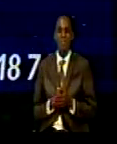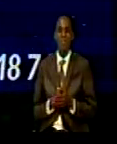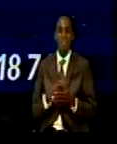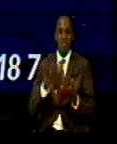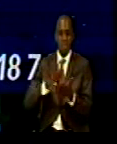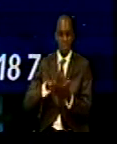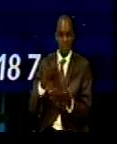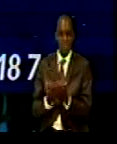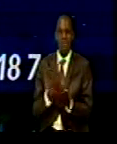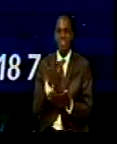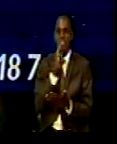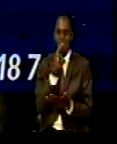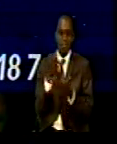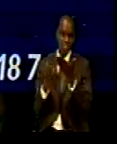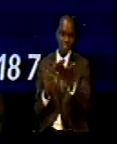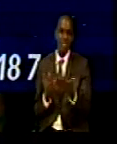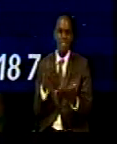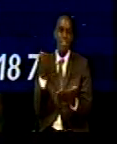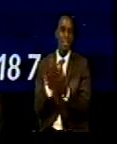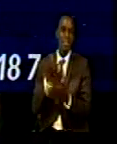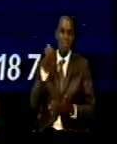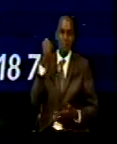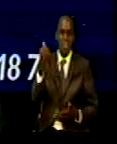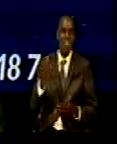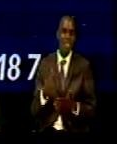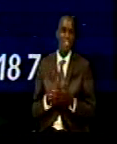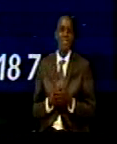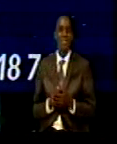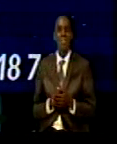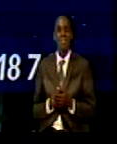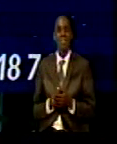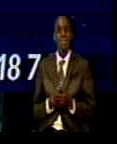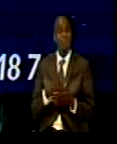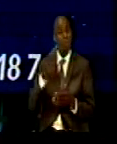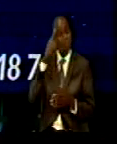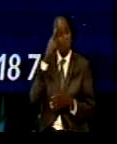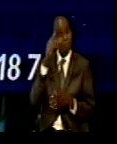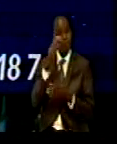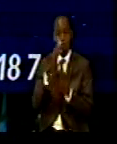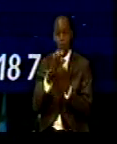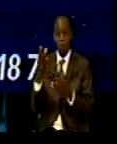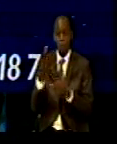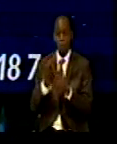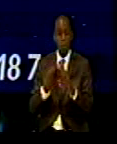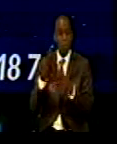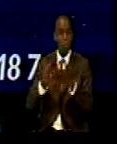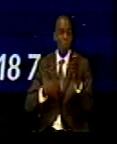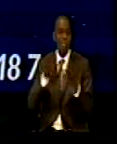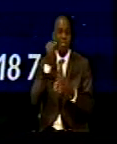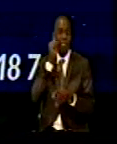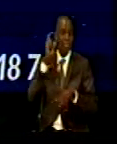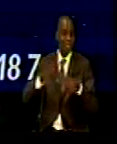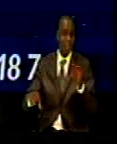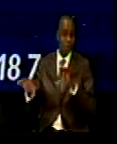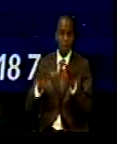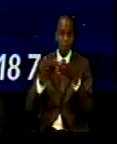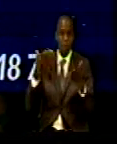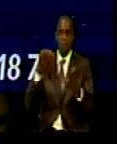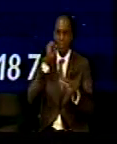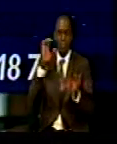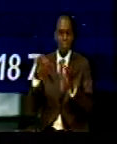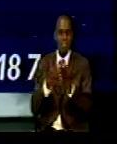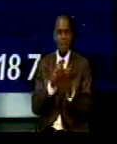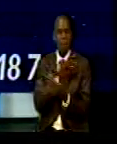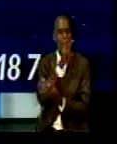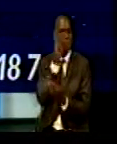there. Amen. For some months, what she couldn't do before, she did it and did it perfectly.